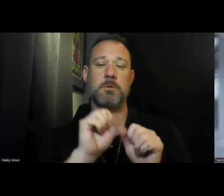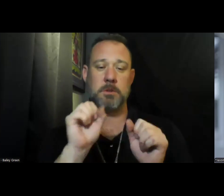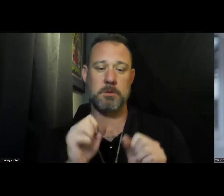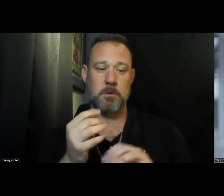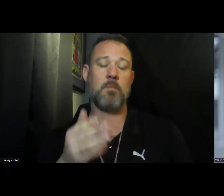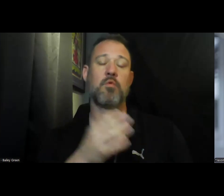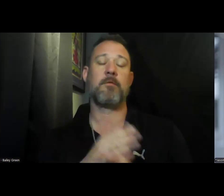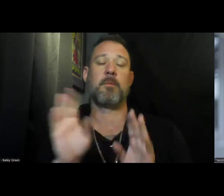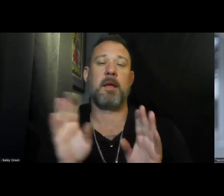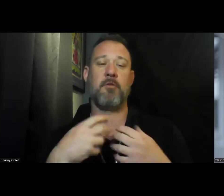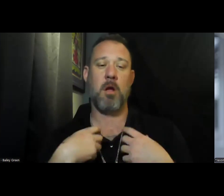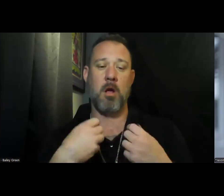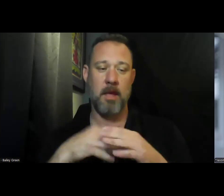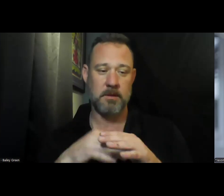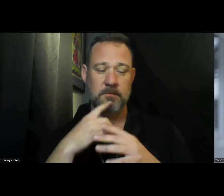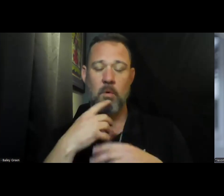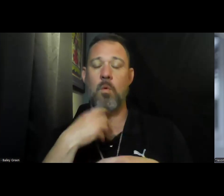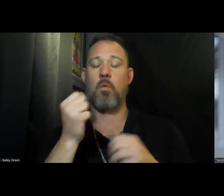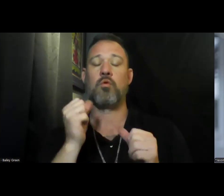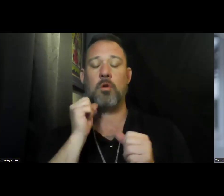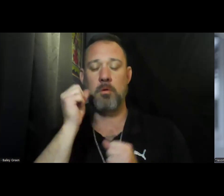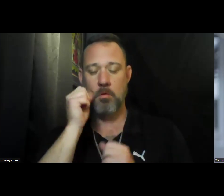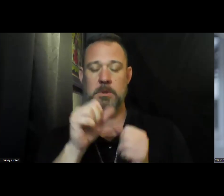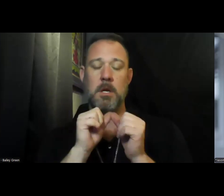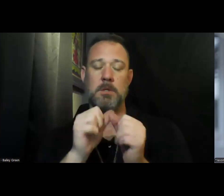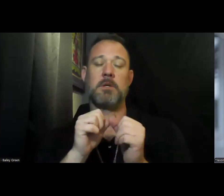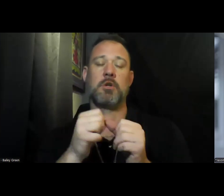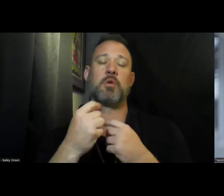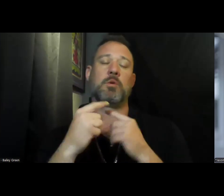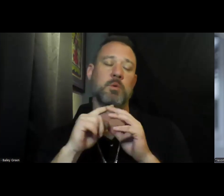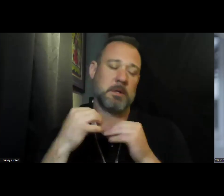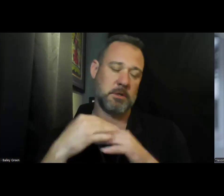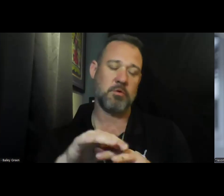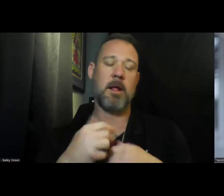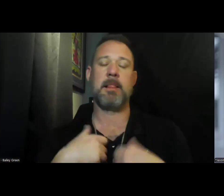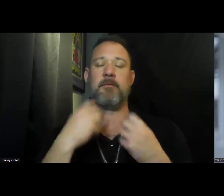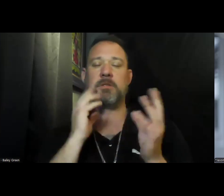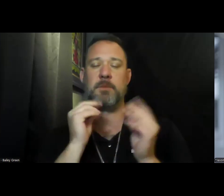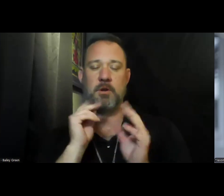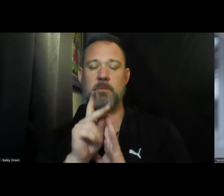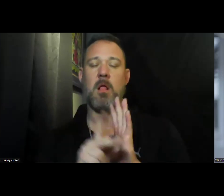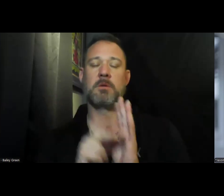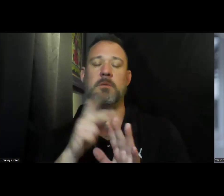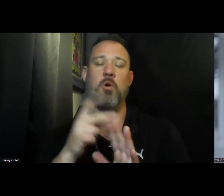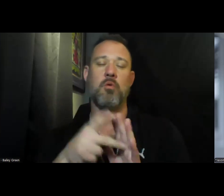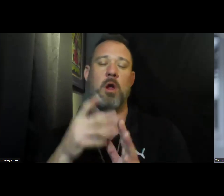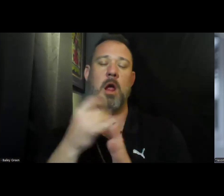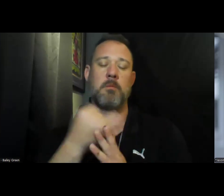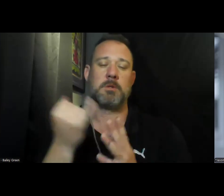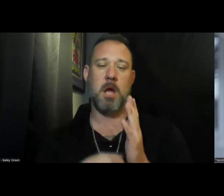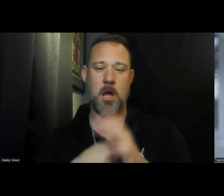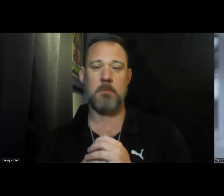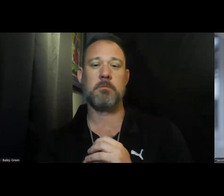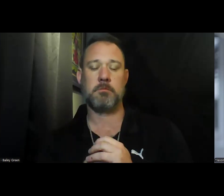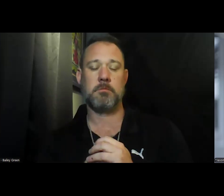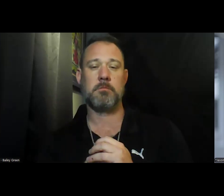improving behavioral health access for older adults, and continuing to integrate lived experience into policy and program design. With